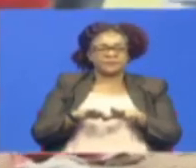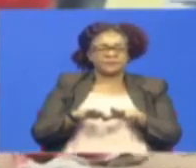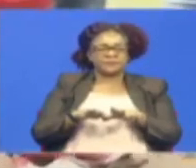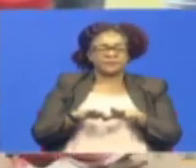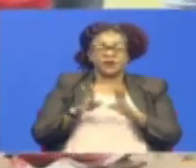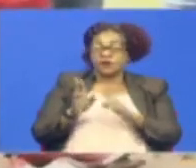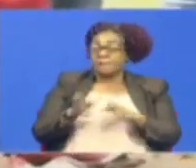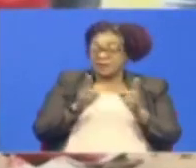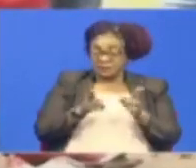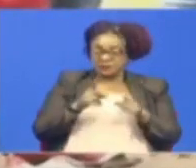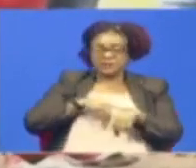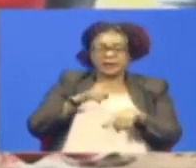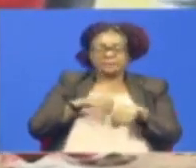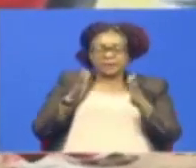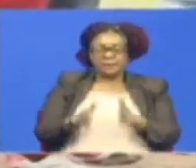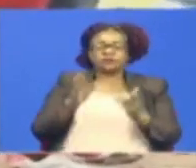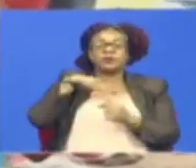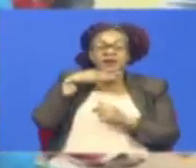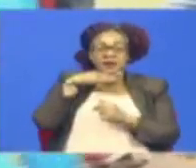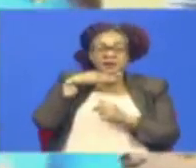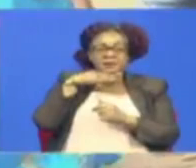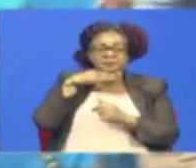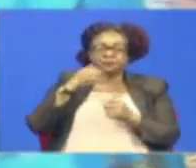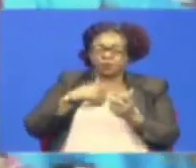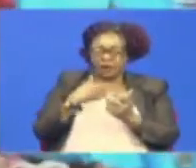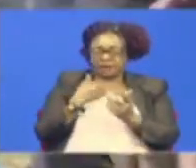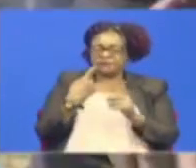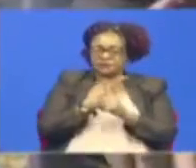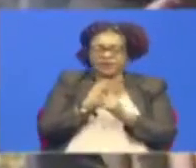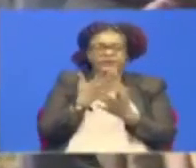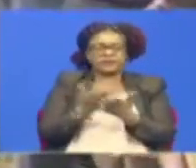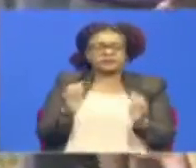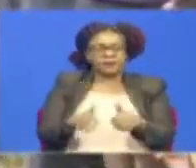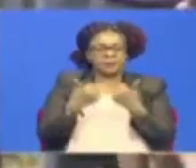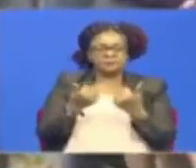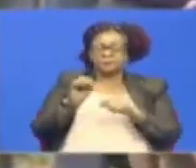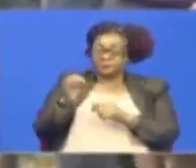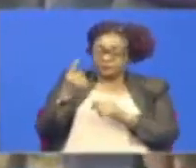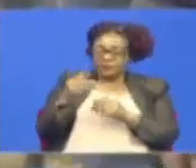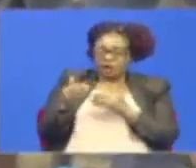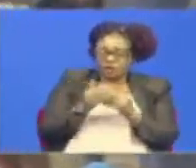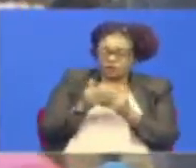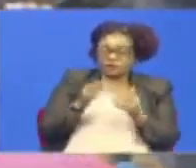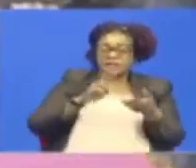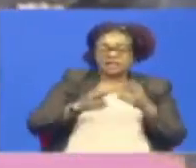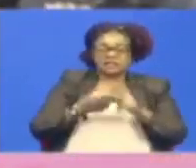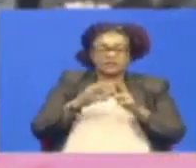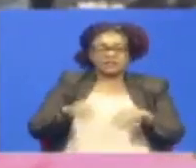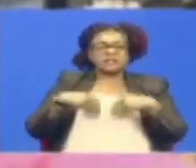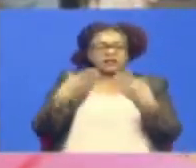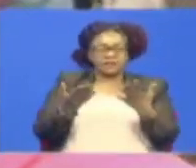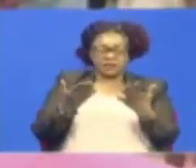Ordinarily, when someone passes away, a series of events follow. First, a close relative with priority given to a